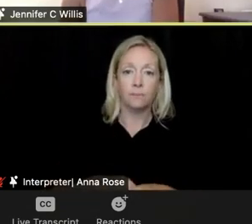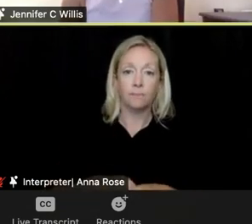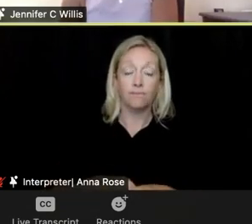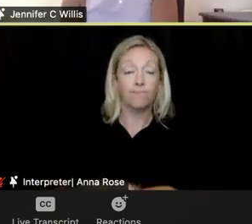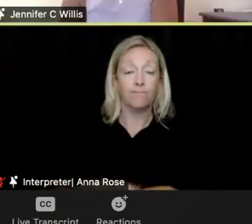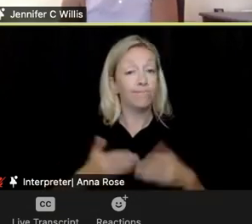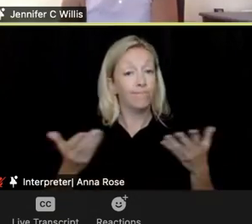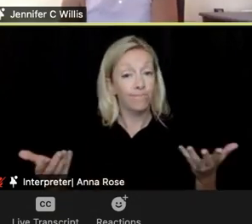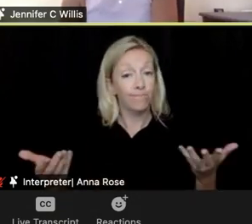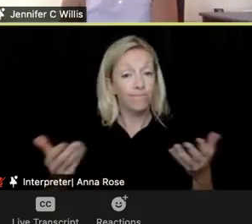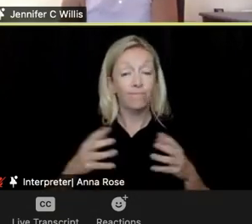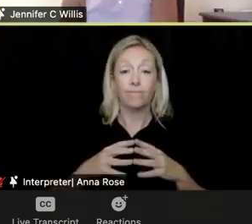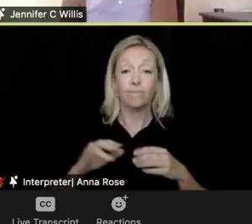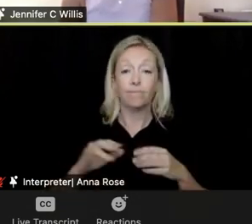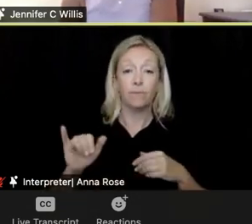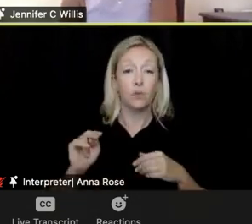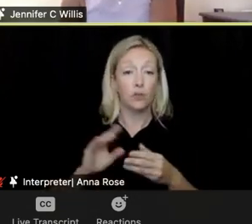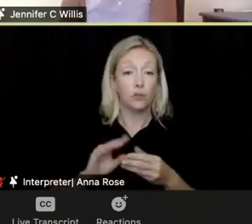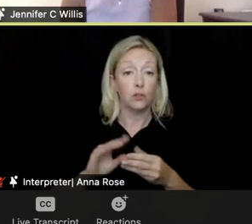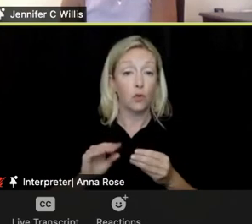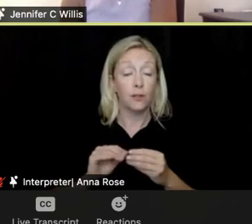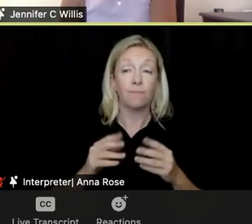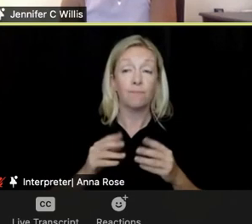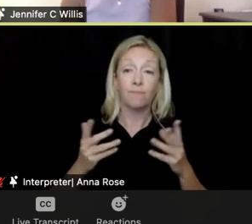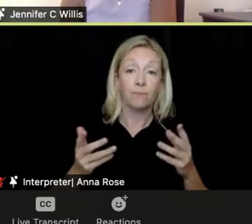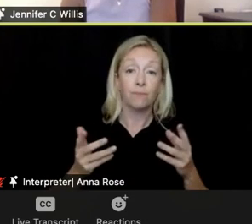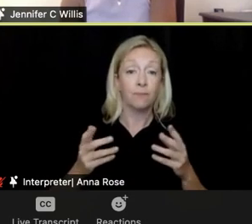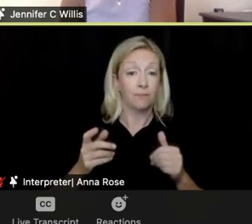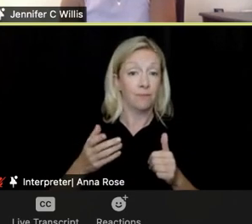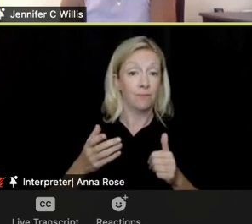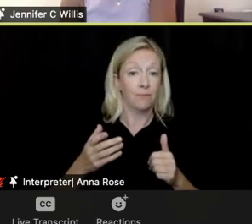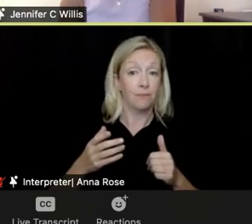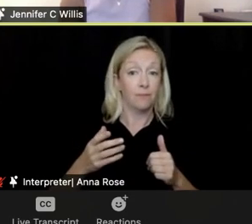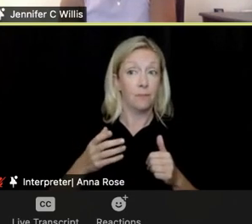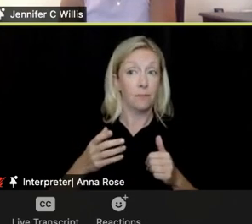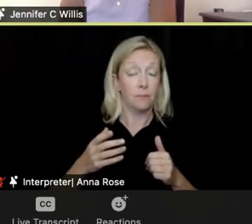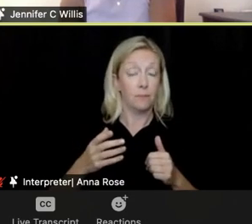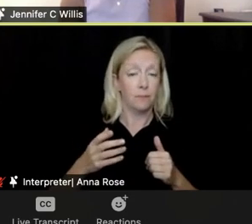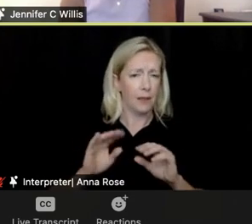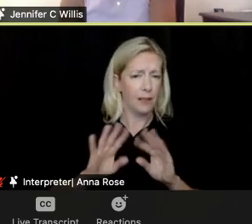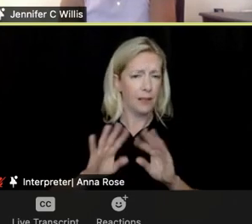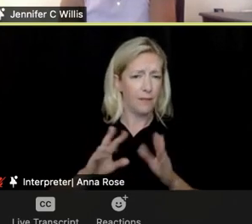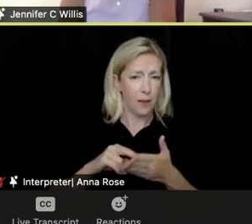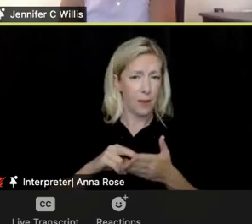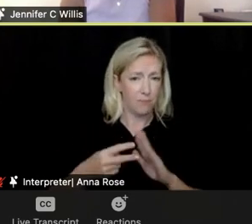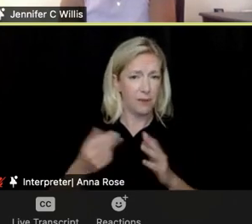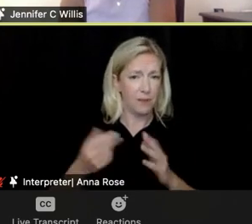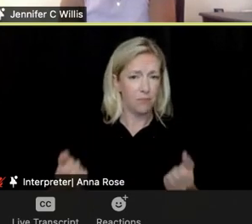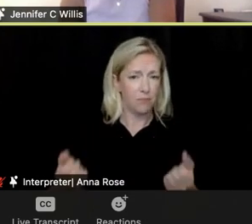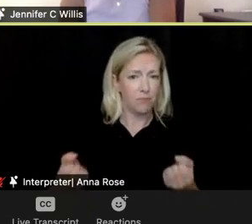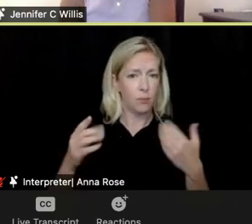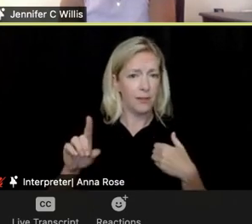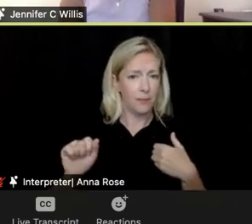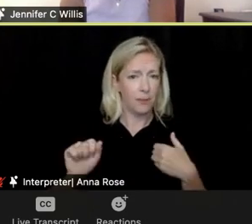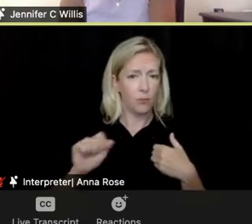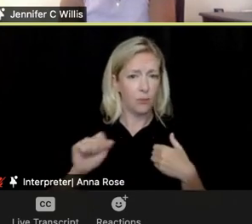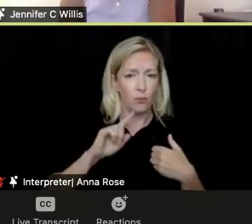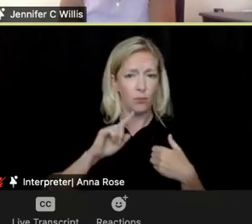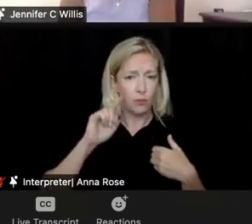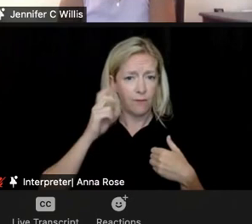Yeah, I mean, so we're gonna get, this is only one part, meaning that there's additional needs and additional